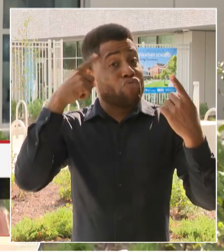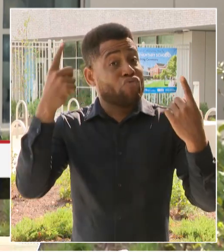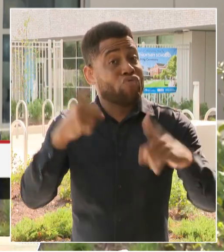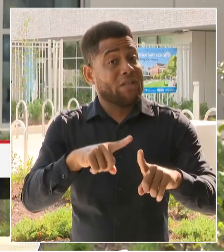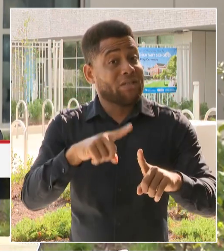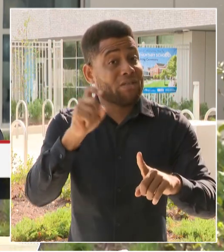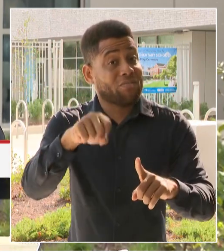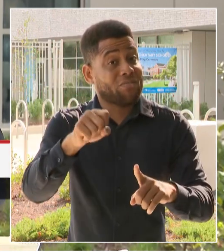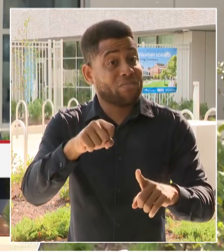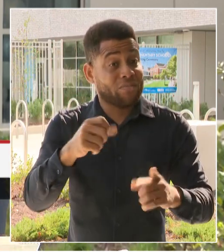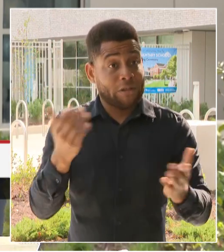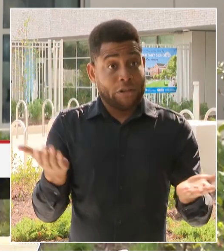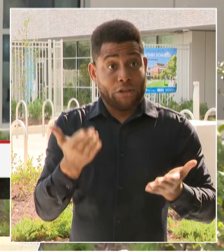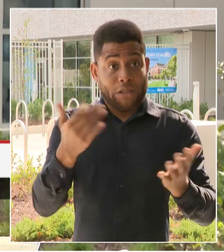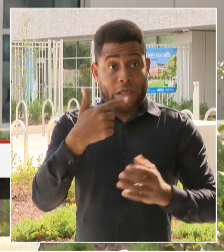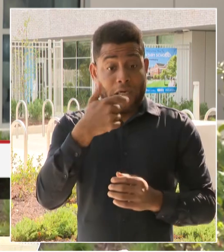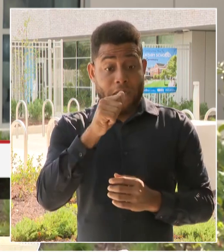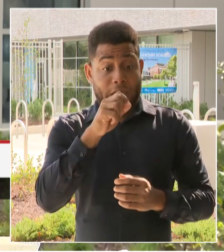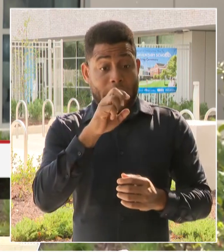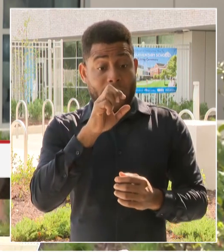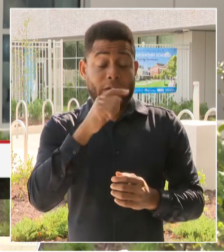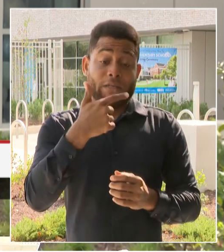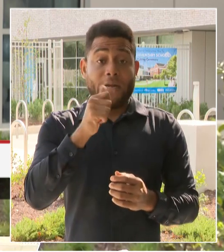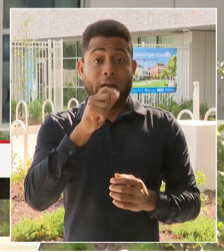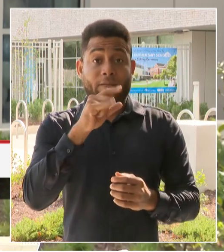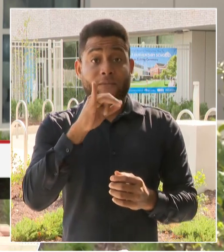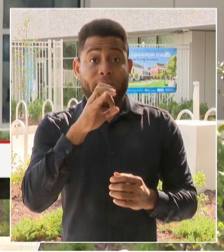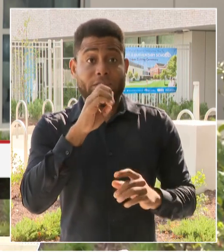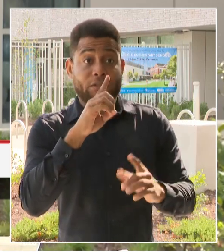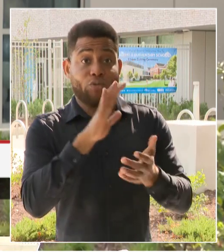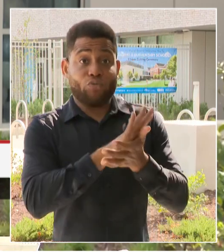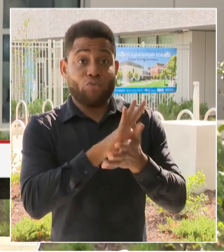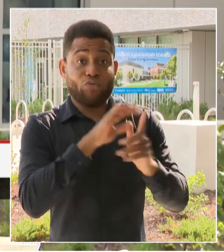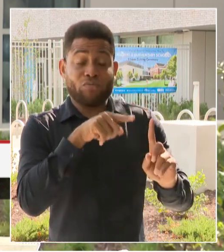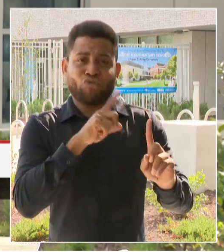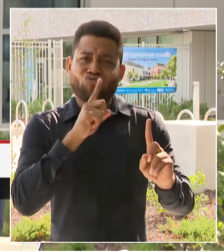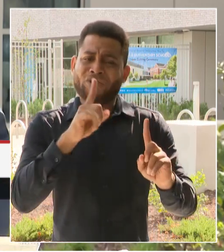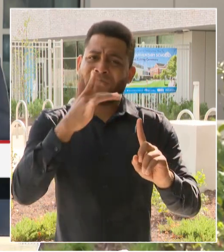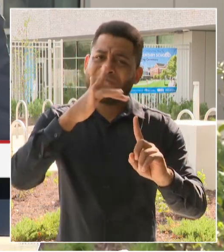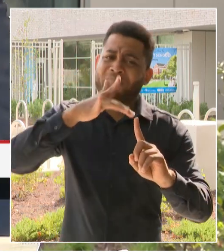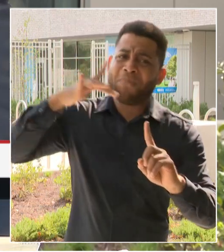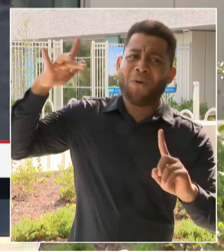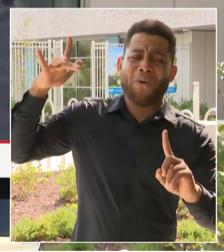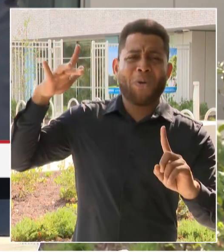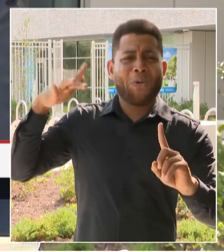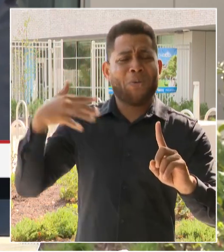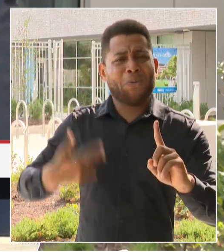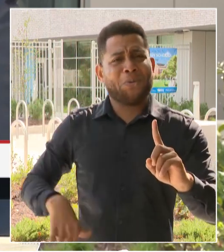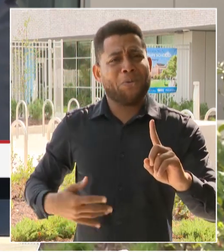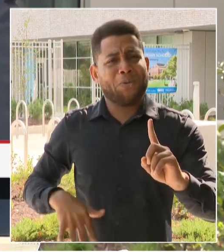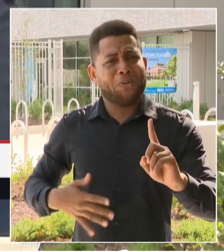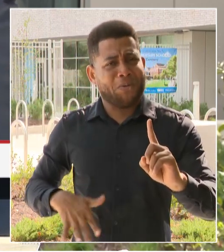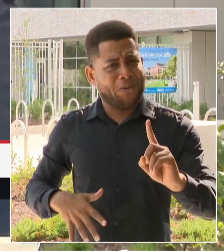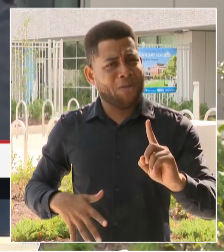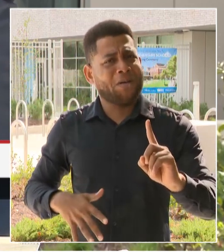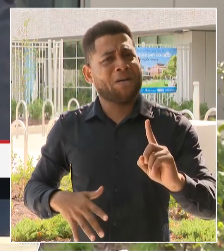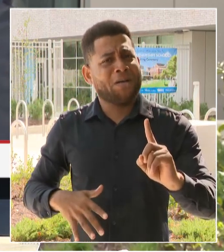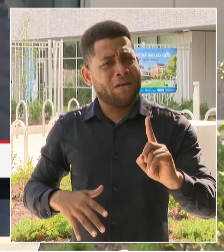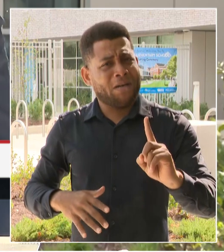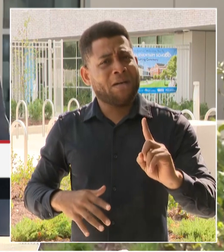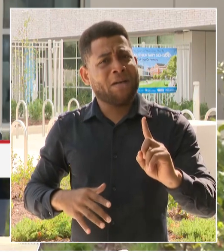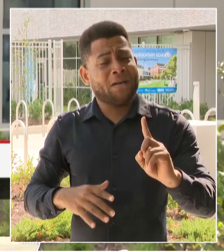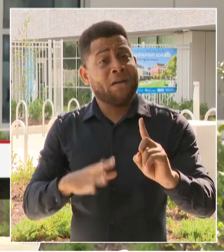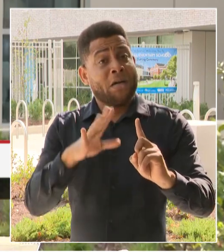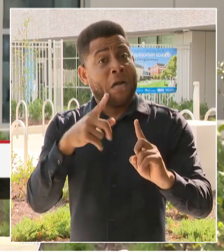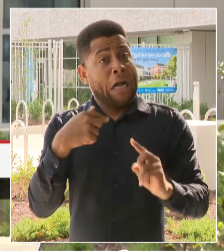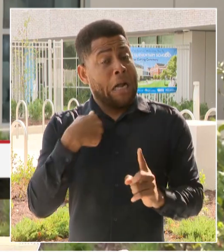about bright spots in DCPS. And in fact, a few years ago, I was here and we were being recognized in